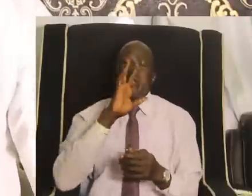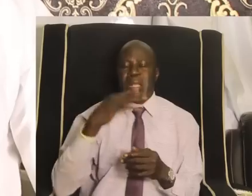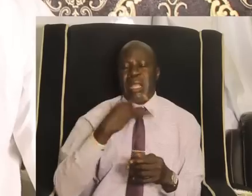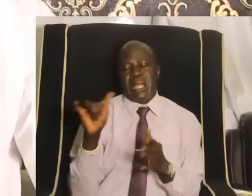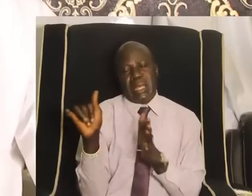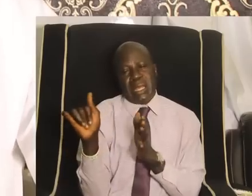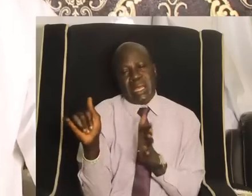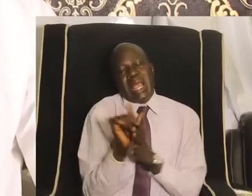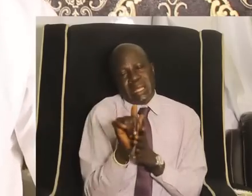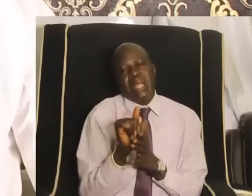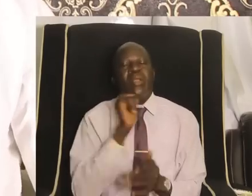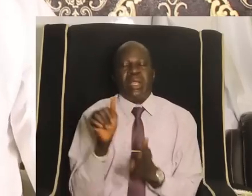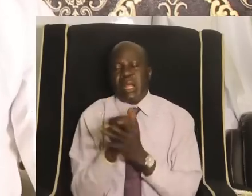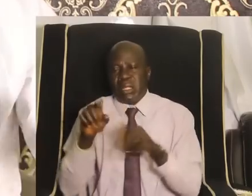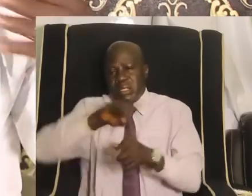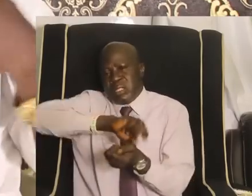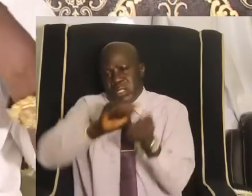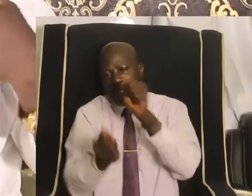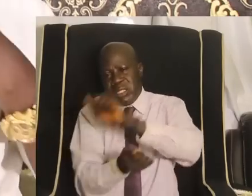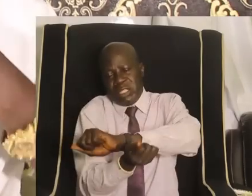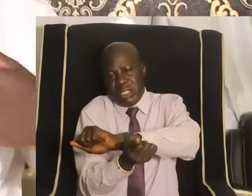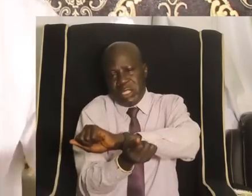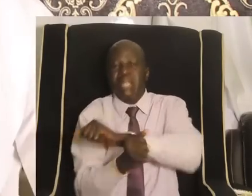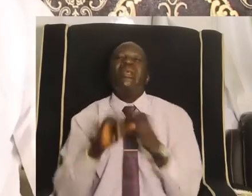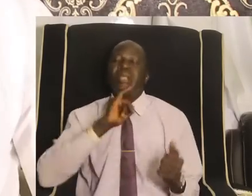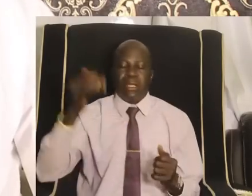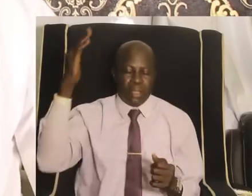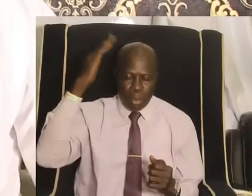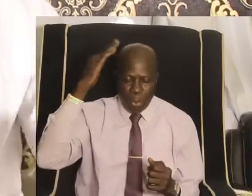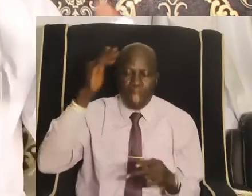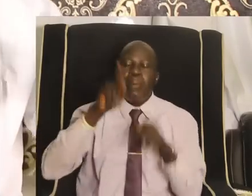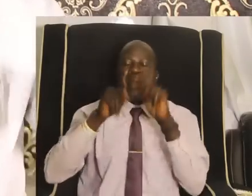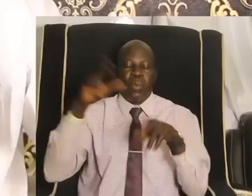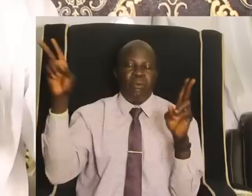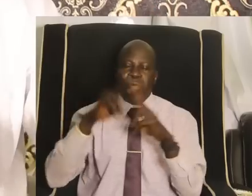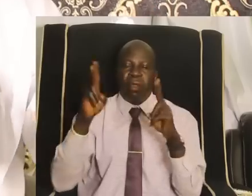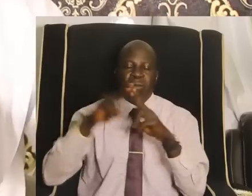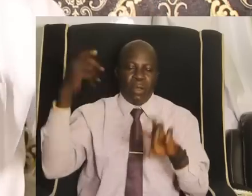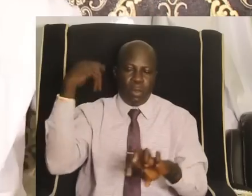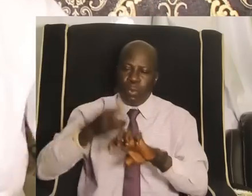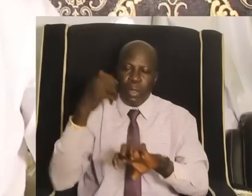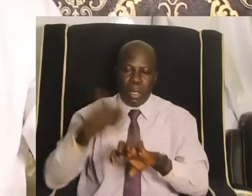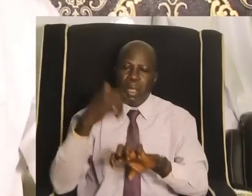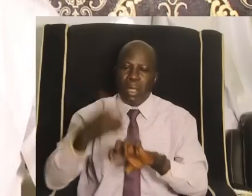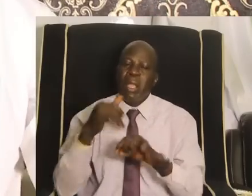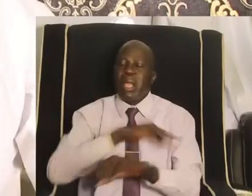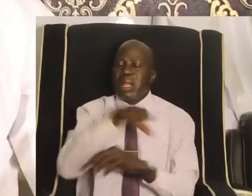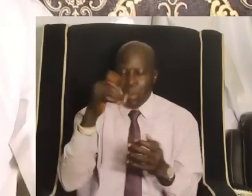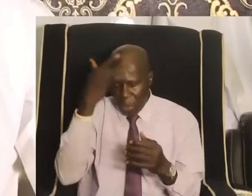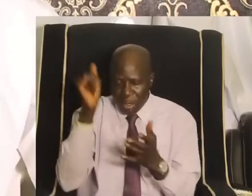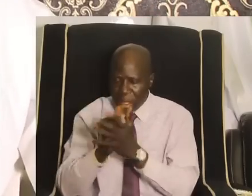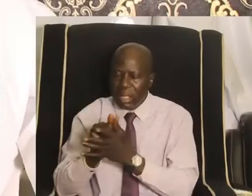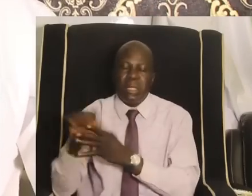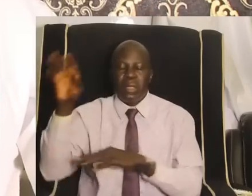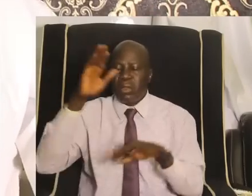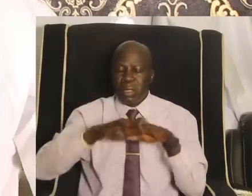náà fẹ́ ohun ẹ̀rù pé lójú ẹ̀mí ń bẹ lójú ẹ̀mí ń bẹ ogun àwọn ọmọ mi á jáde ogun àwọn ọmọ mi